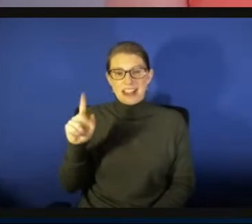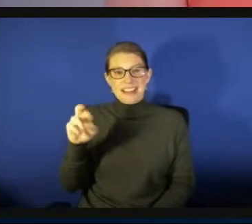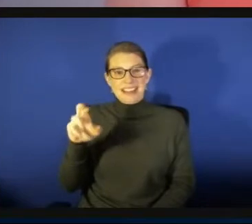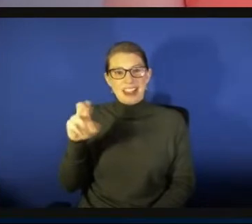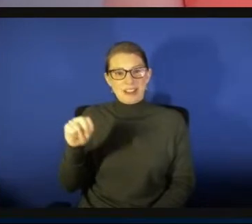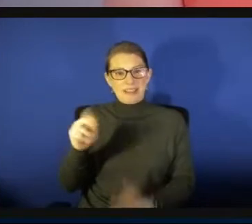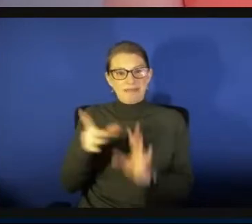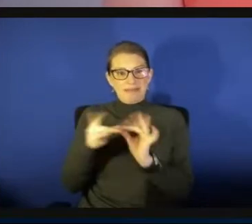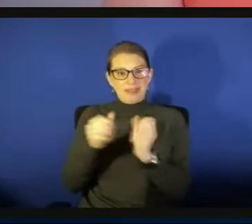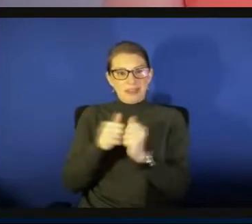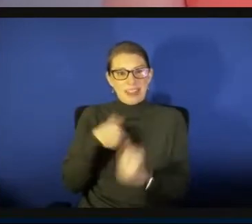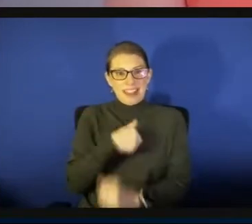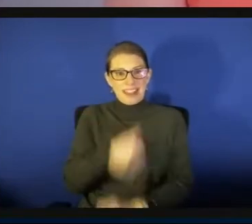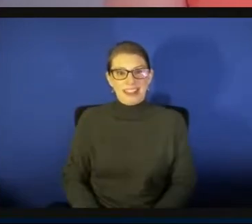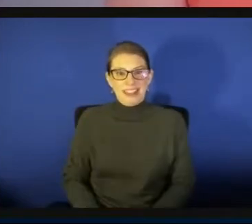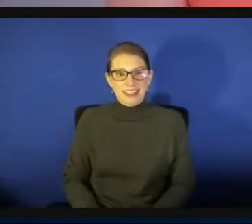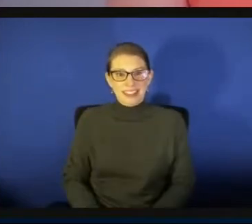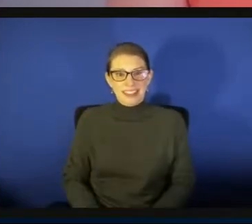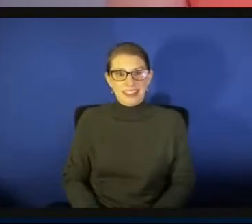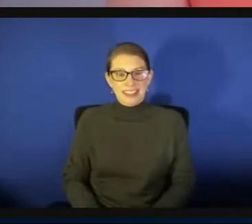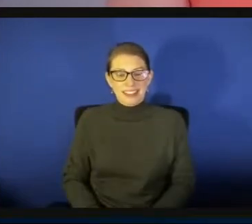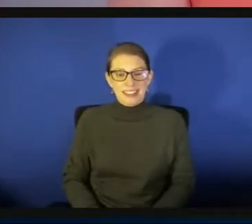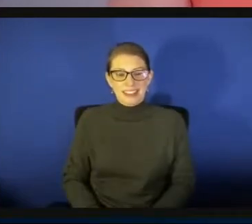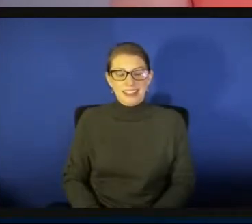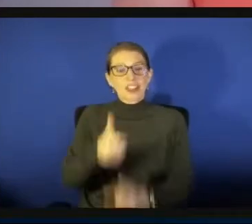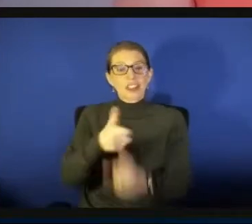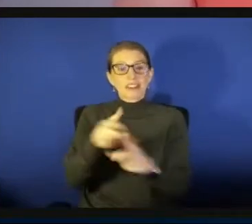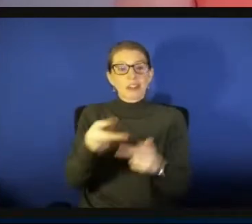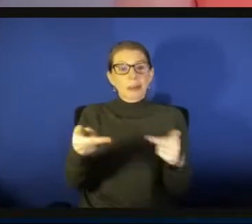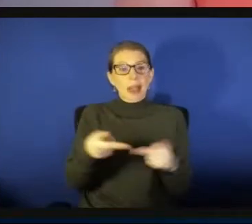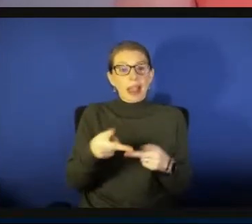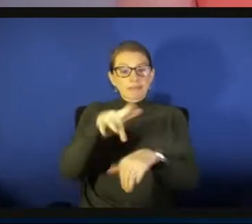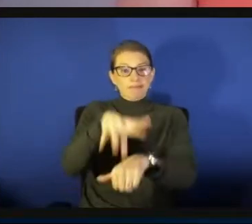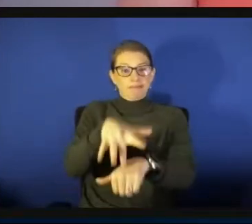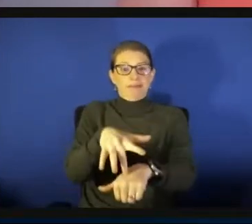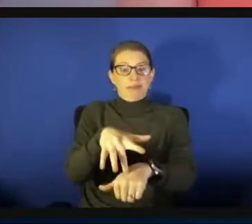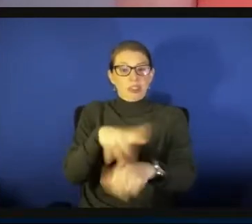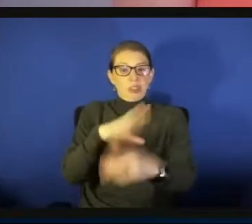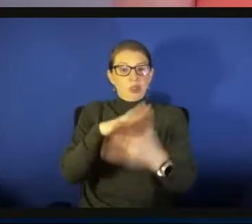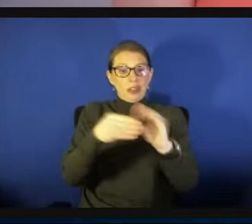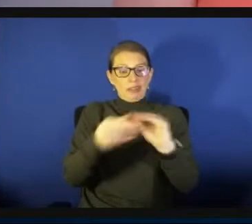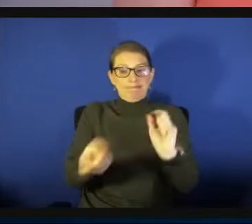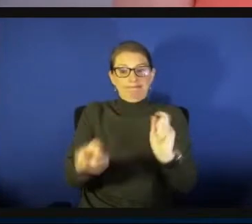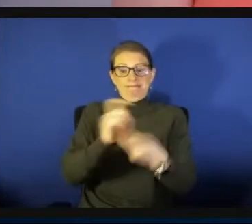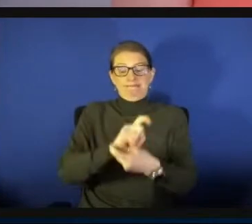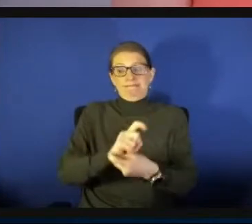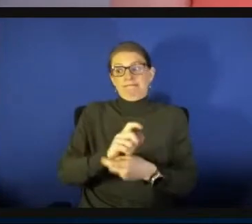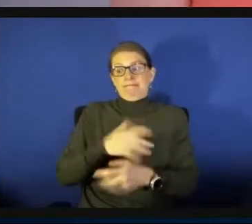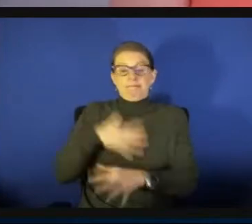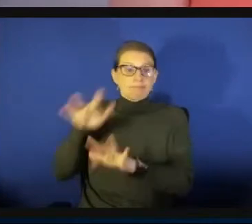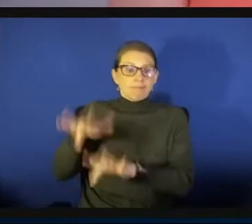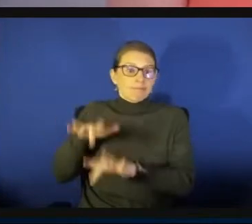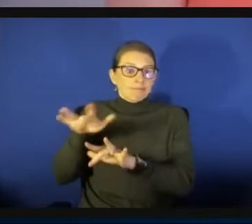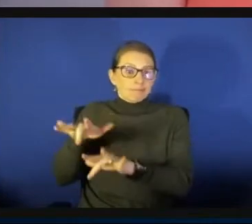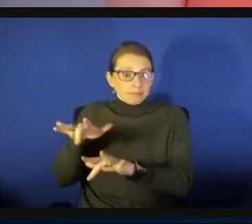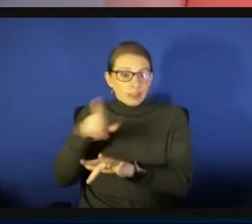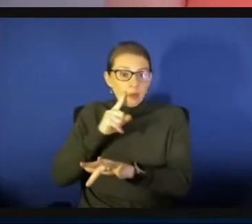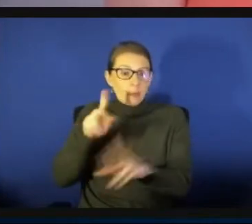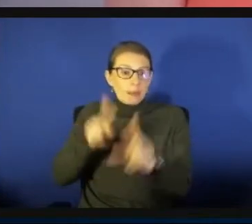now at a place that will change the story for families who, God forbid, have to go through what Karen went through with her little boy Roma.